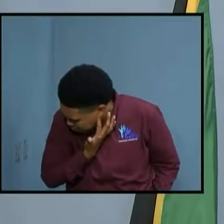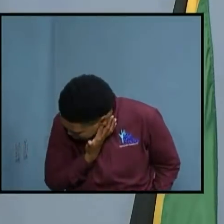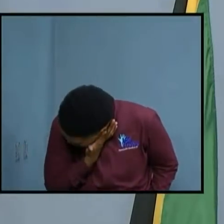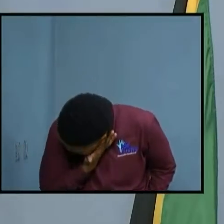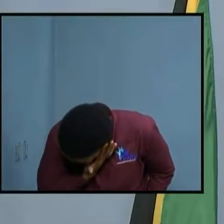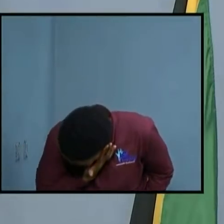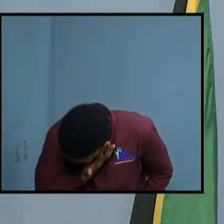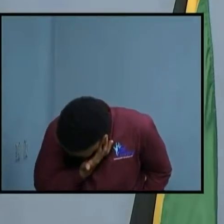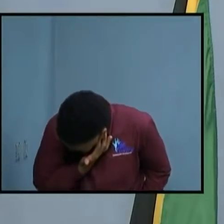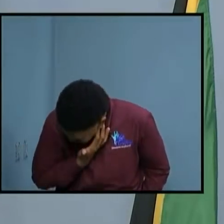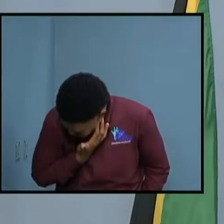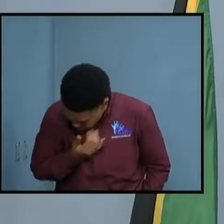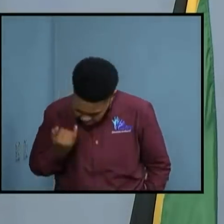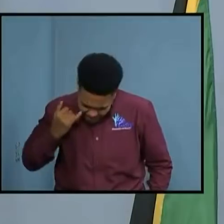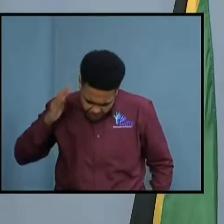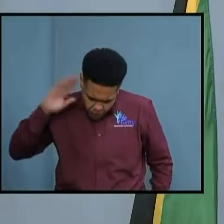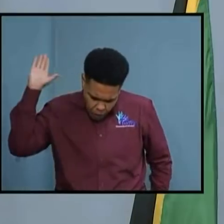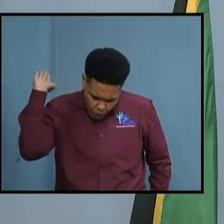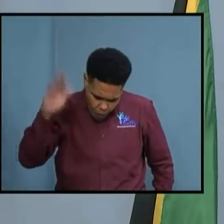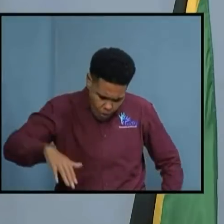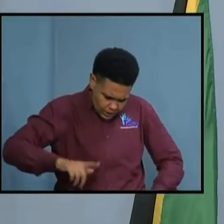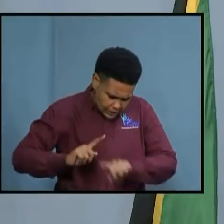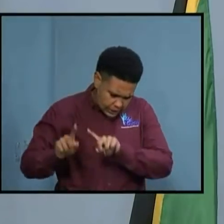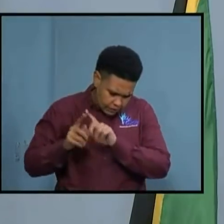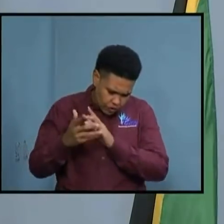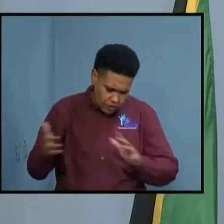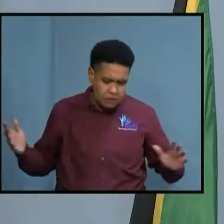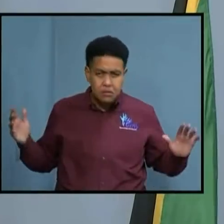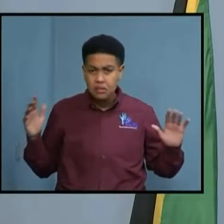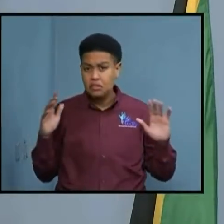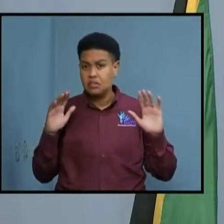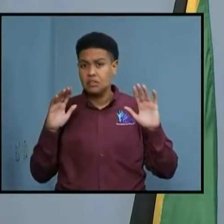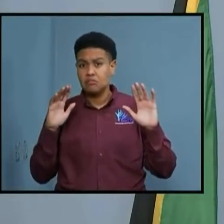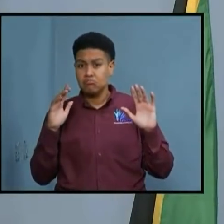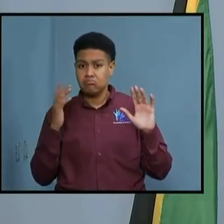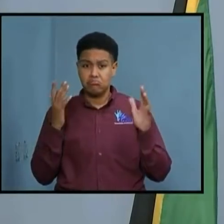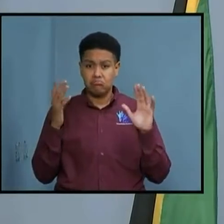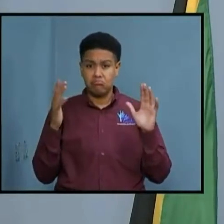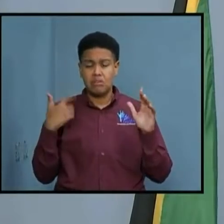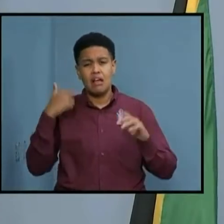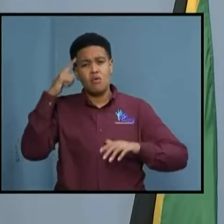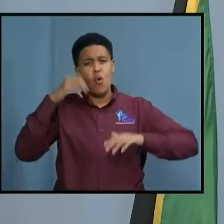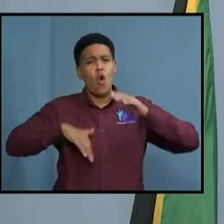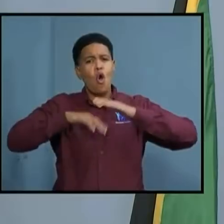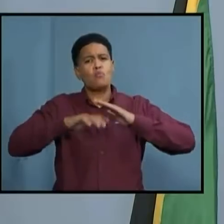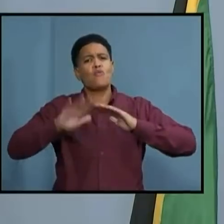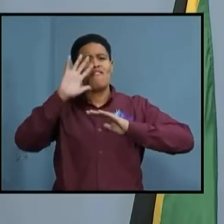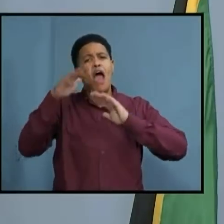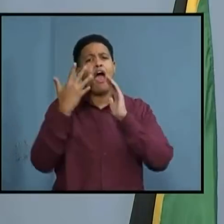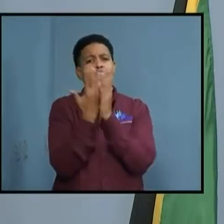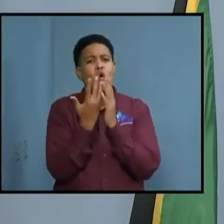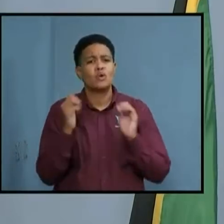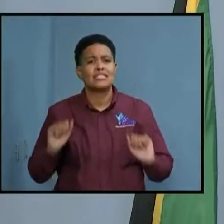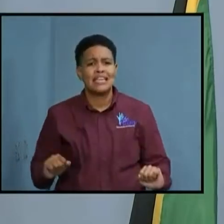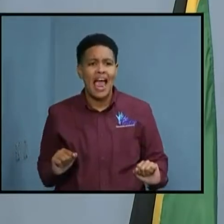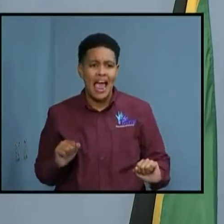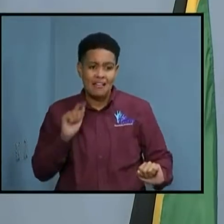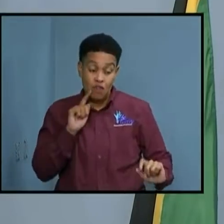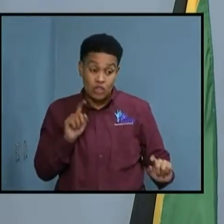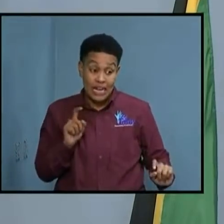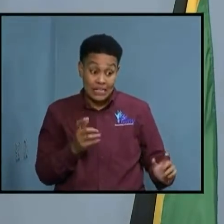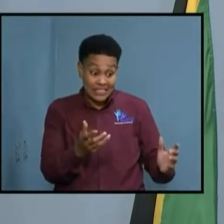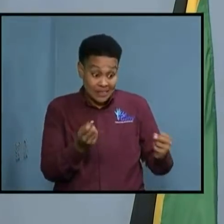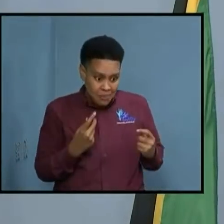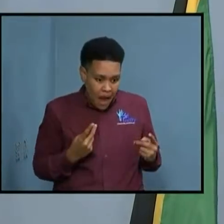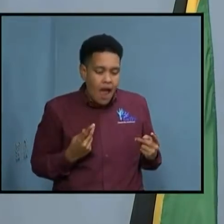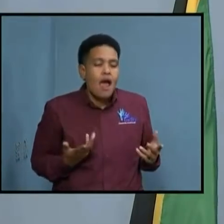if all other things being equal, I'm told could take between up to 5 hours or somewhere in that region.